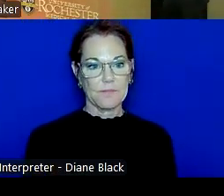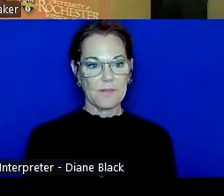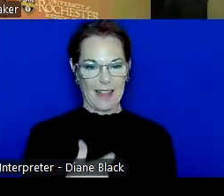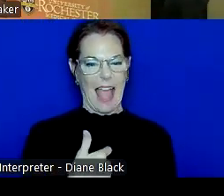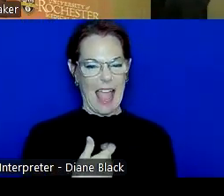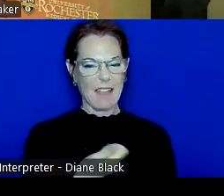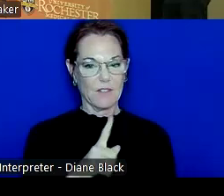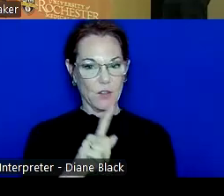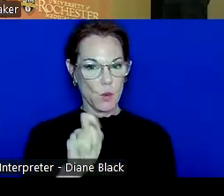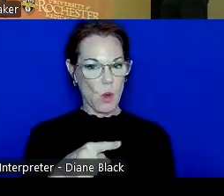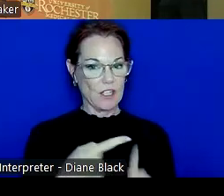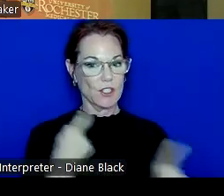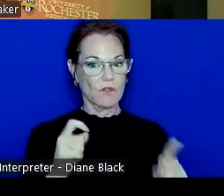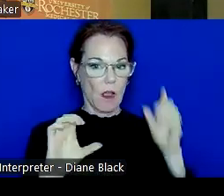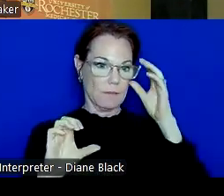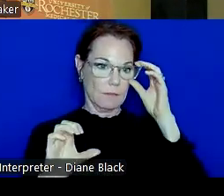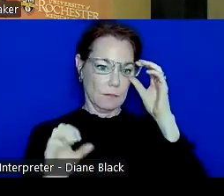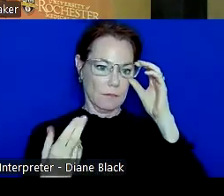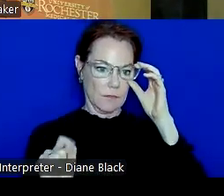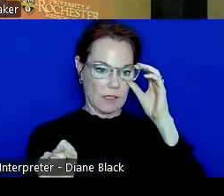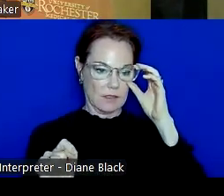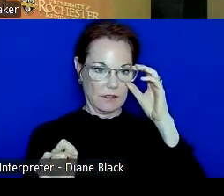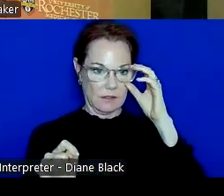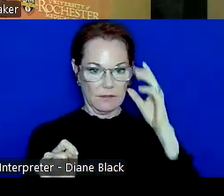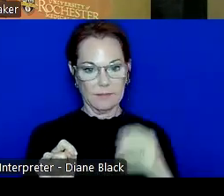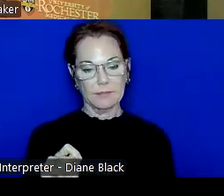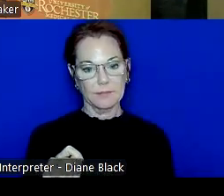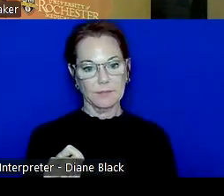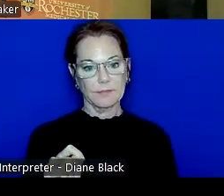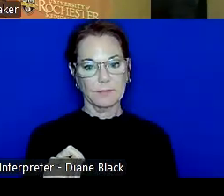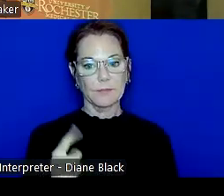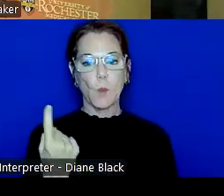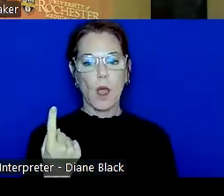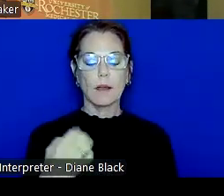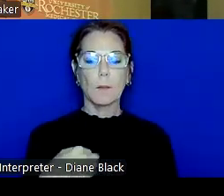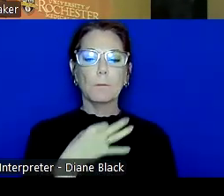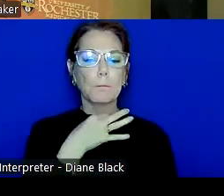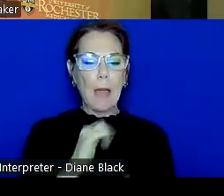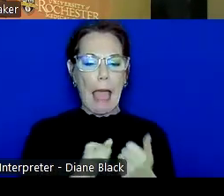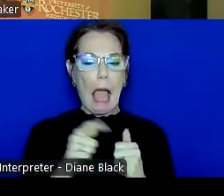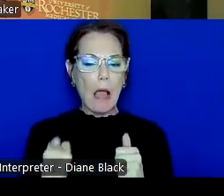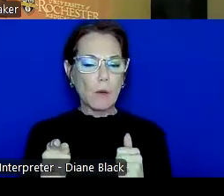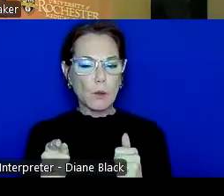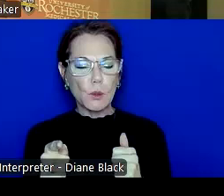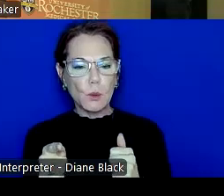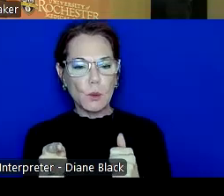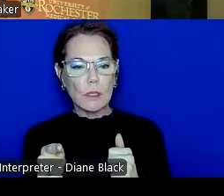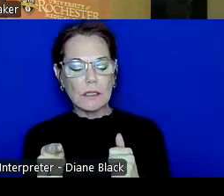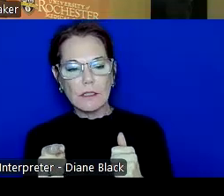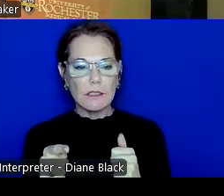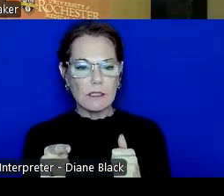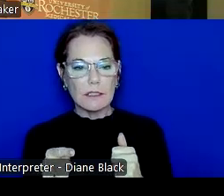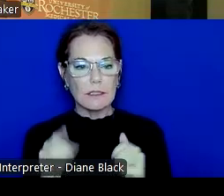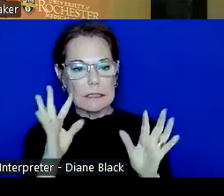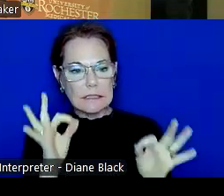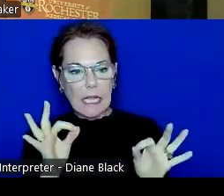of questions that have come in. Let's see. I am curious about how you arrived at the combination of safer